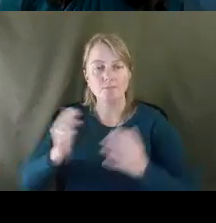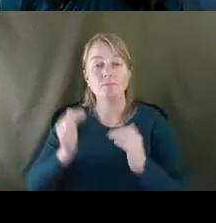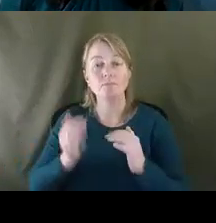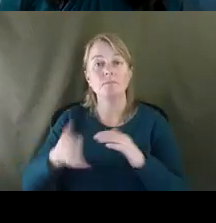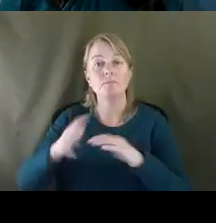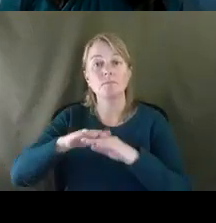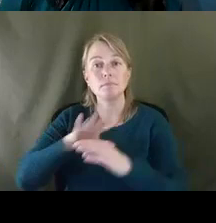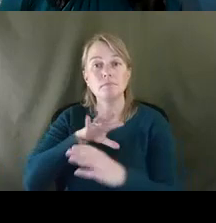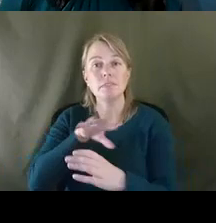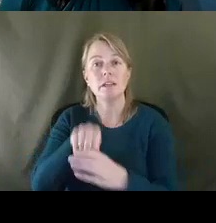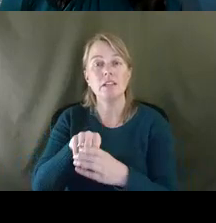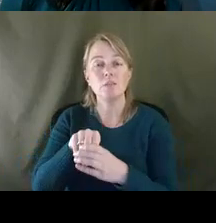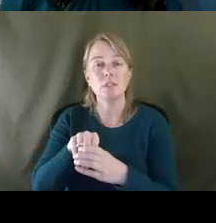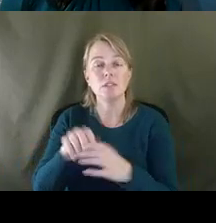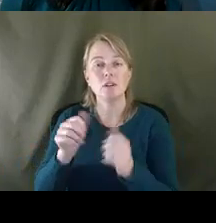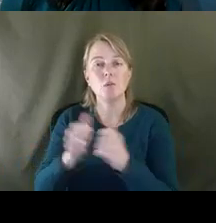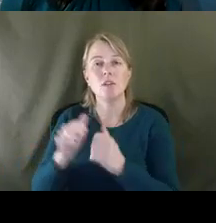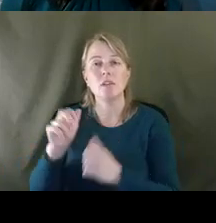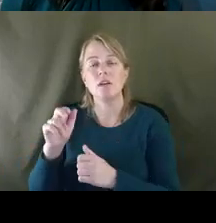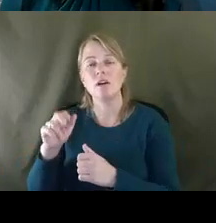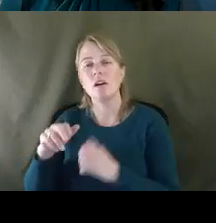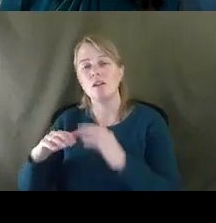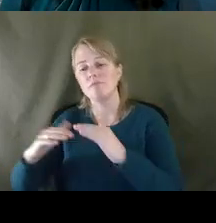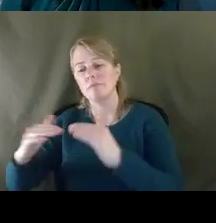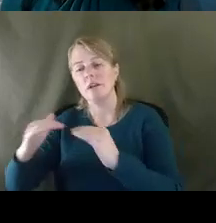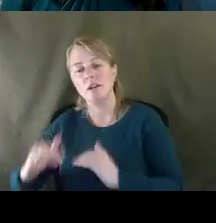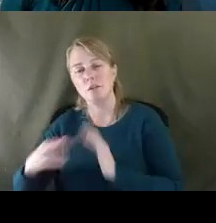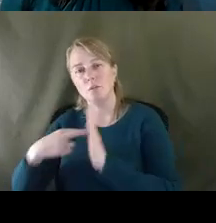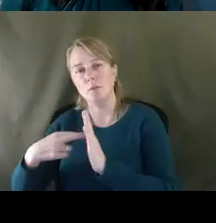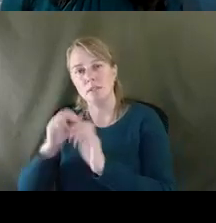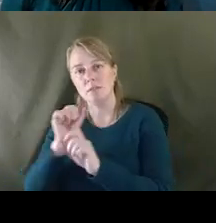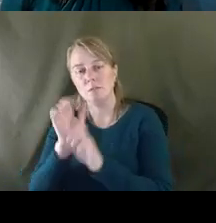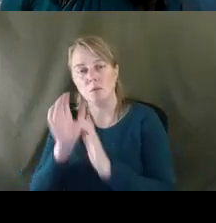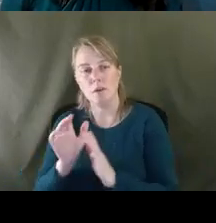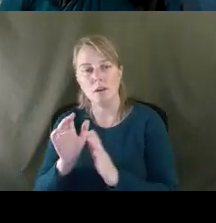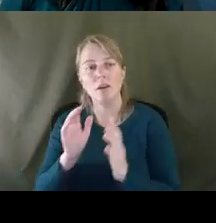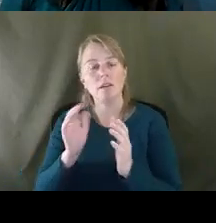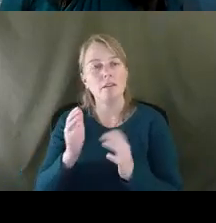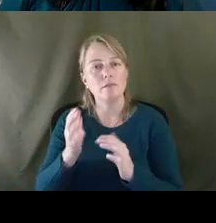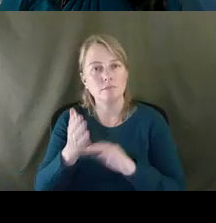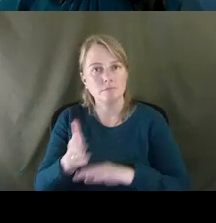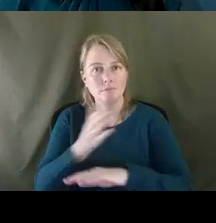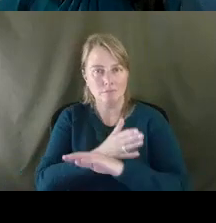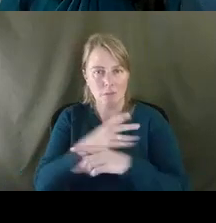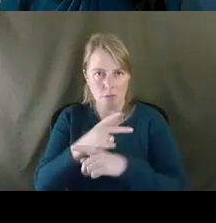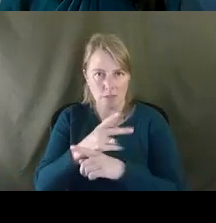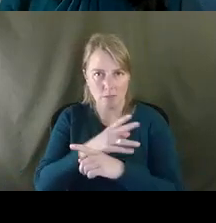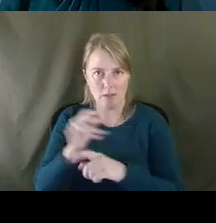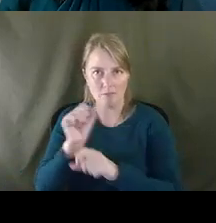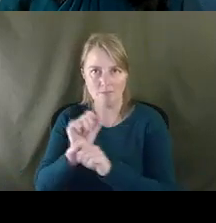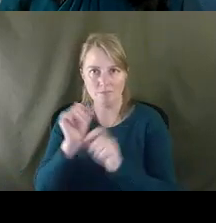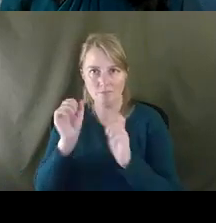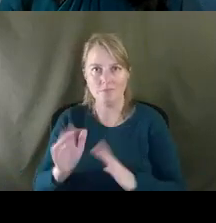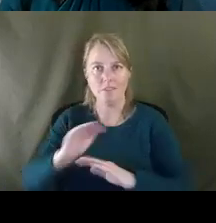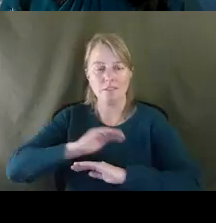engagement, especially with underrepresented employees. It can drive productivity and employee satisfaction, and it can